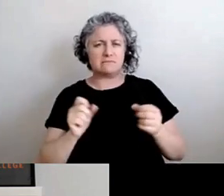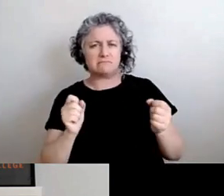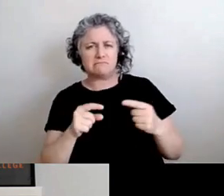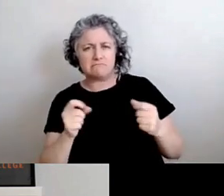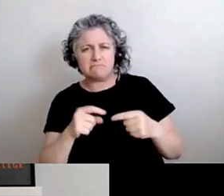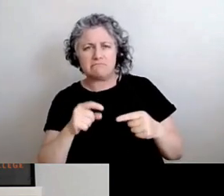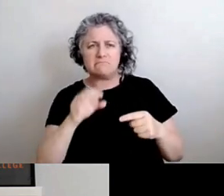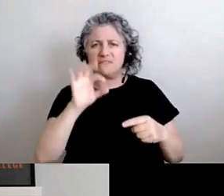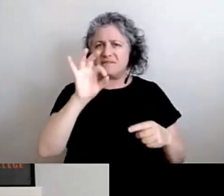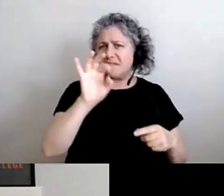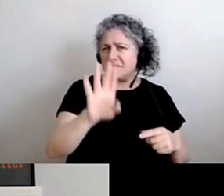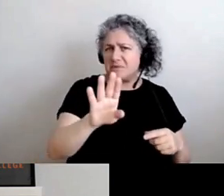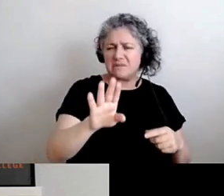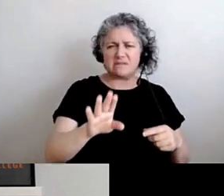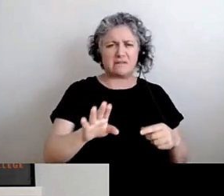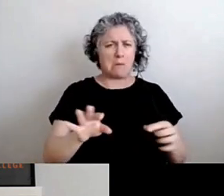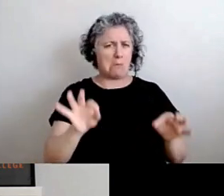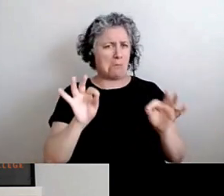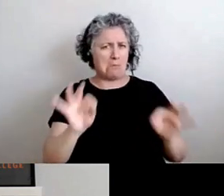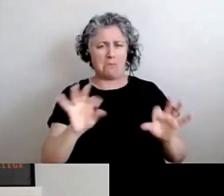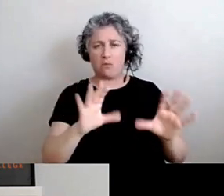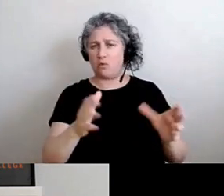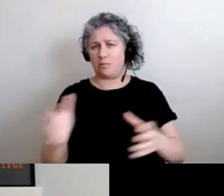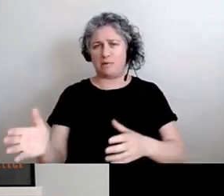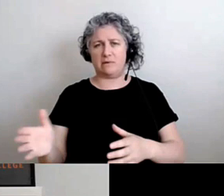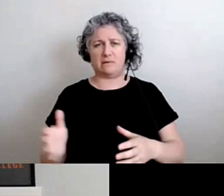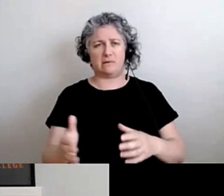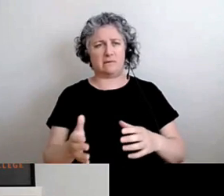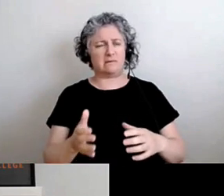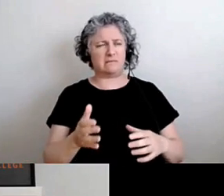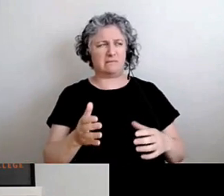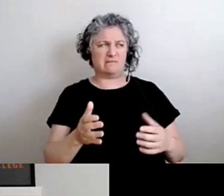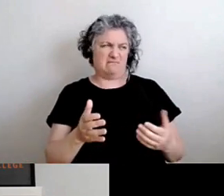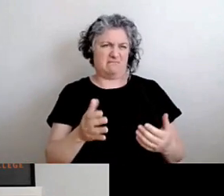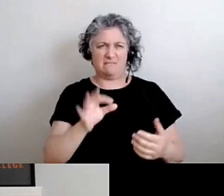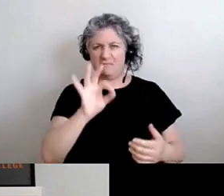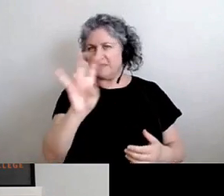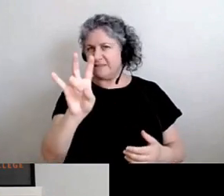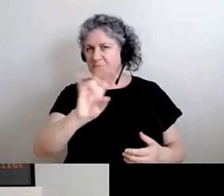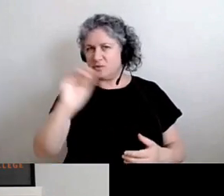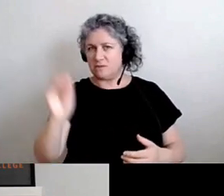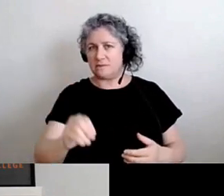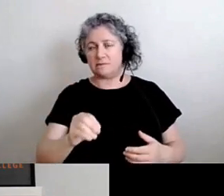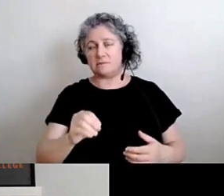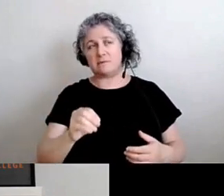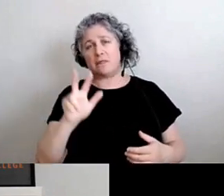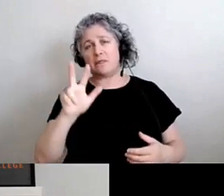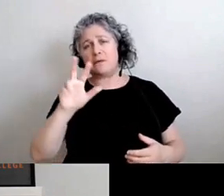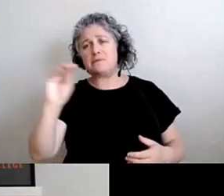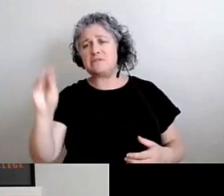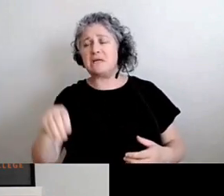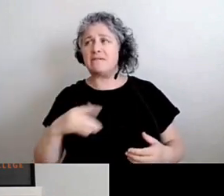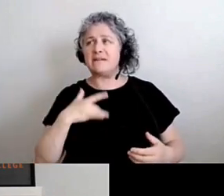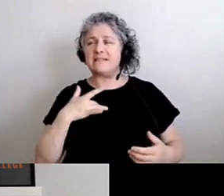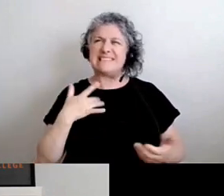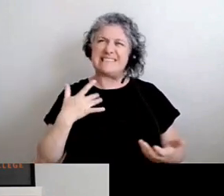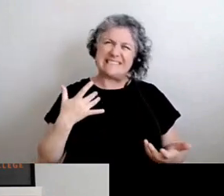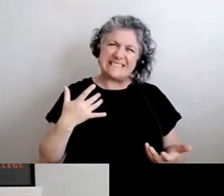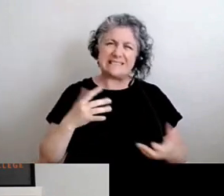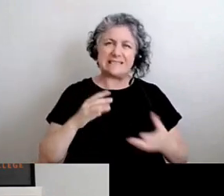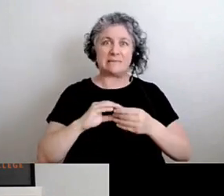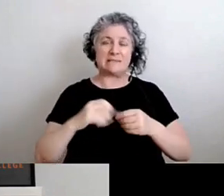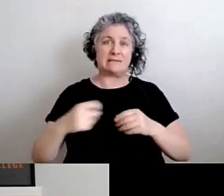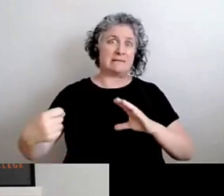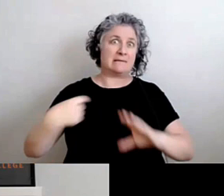Facebook and our Facebook groups, like 97% of the time. The rest of the time is, oh gosh, they're messaging me